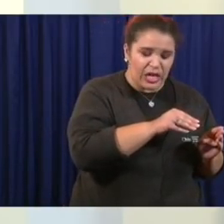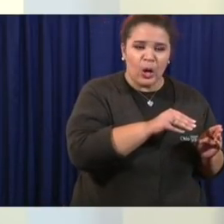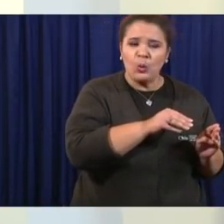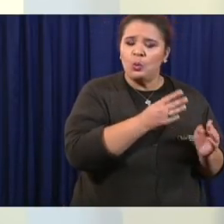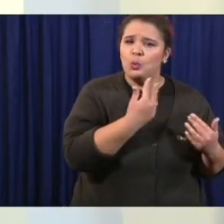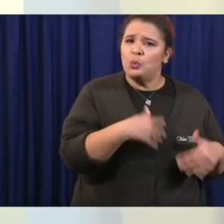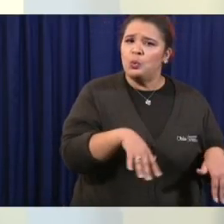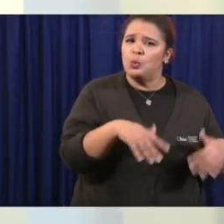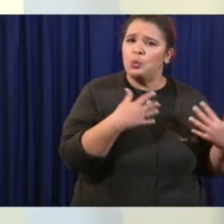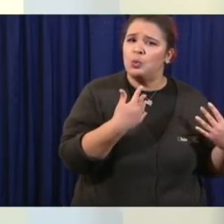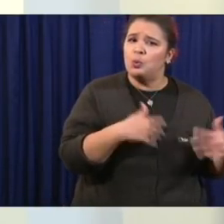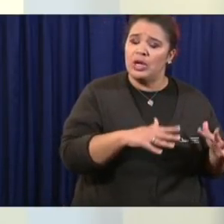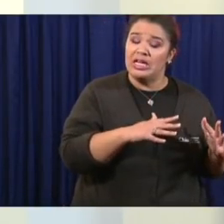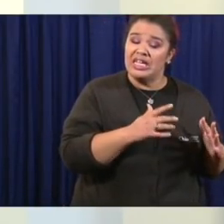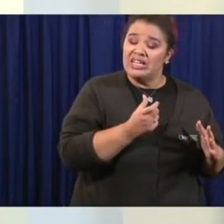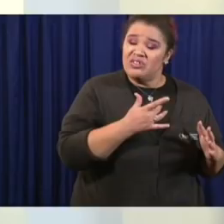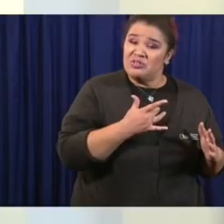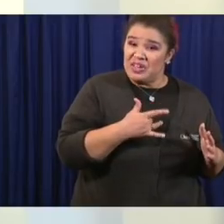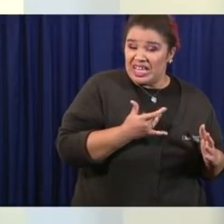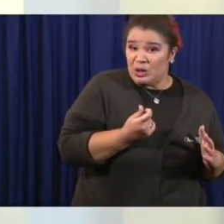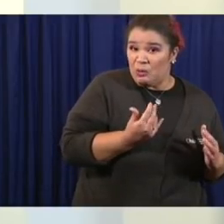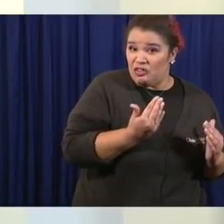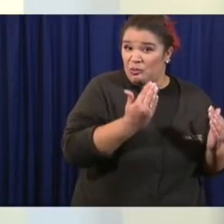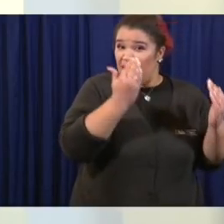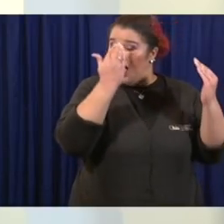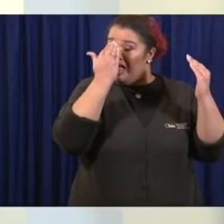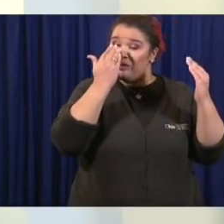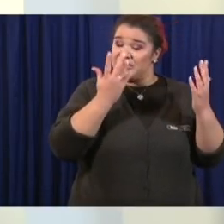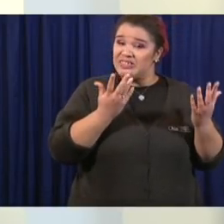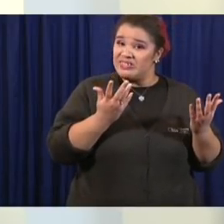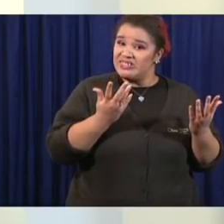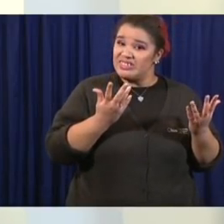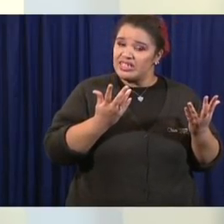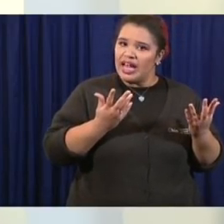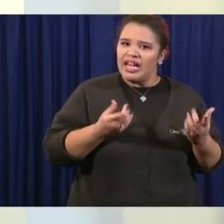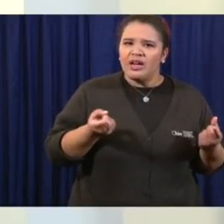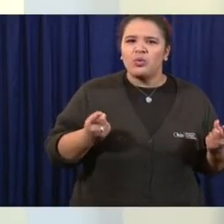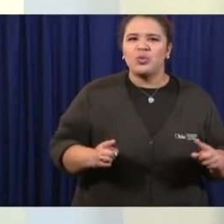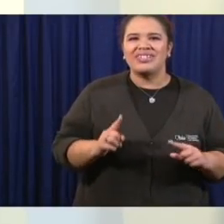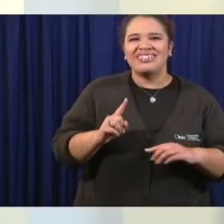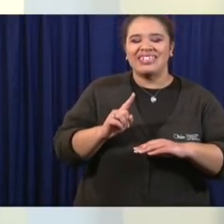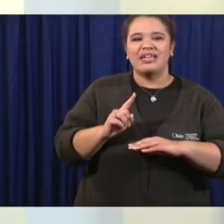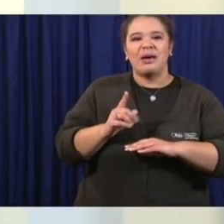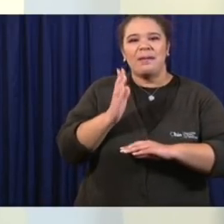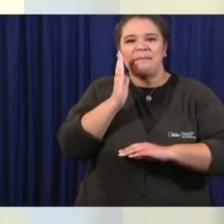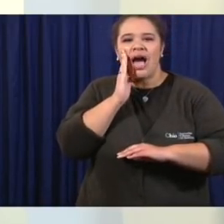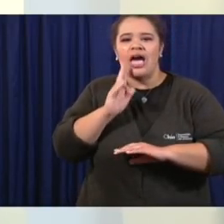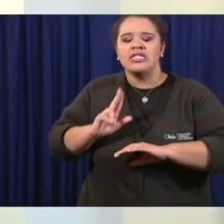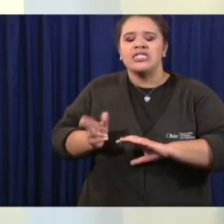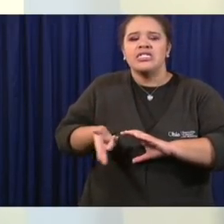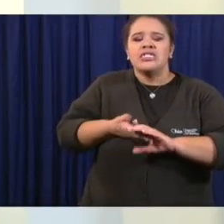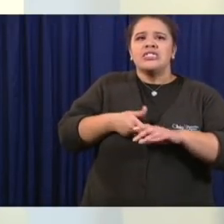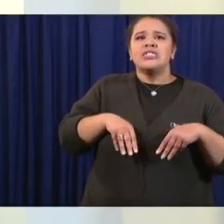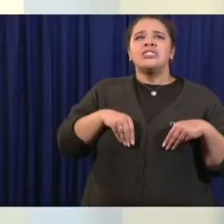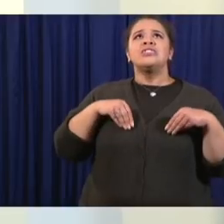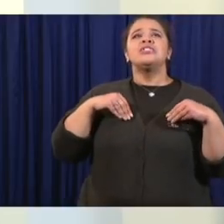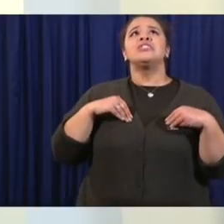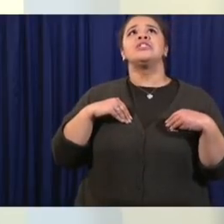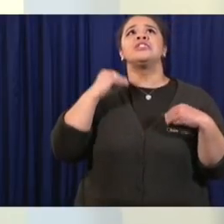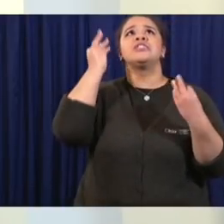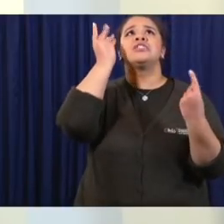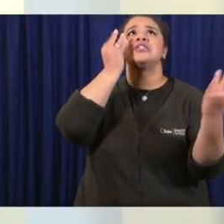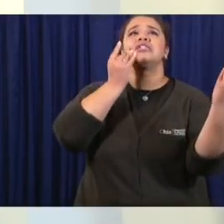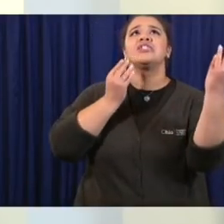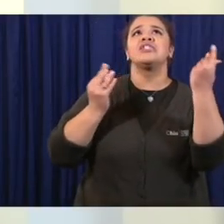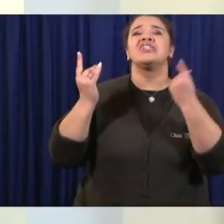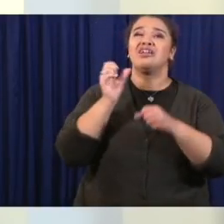stay awake at night going, did I do enough today? Have I done enough? Has my team done enough? What more could